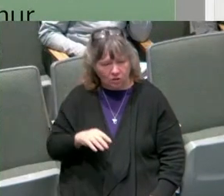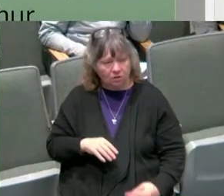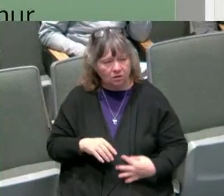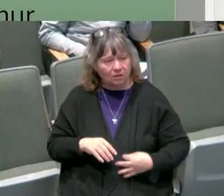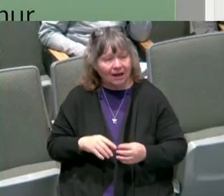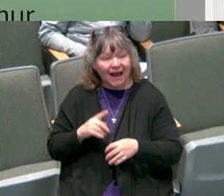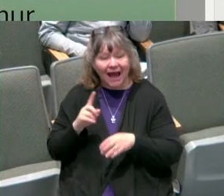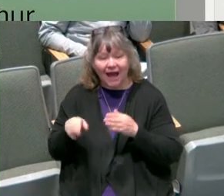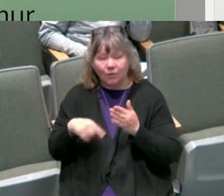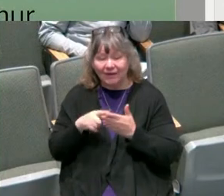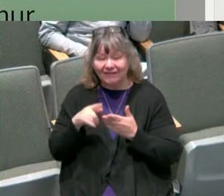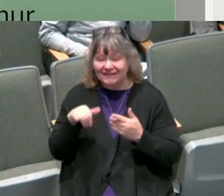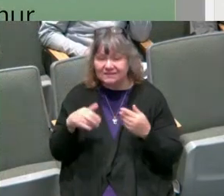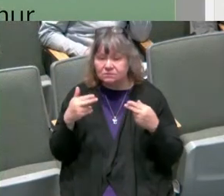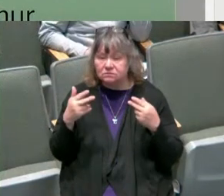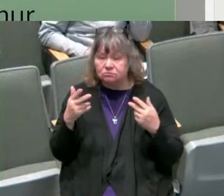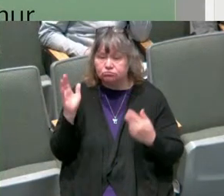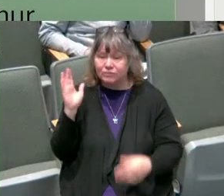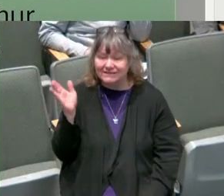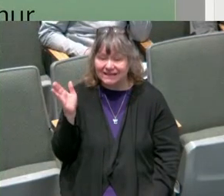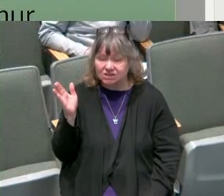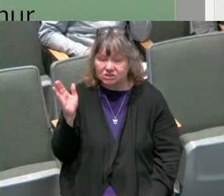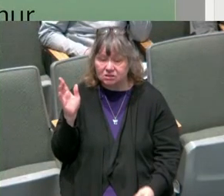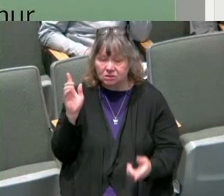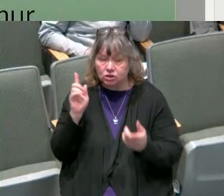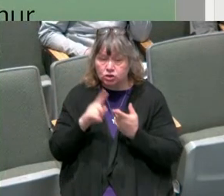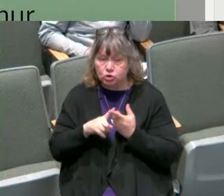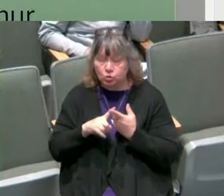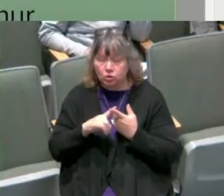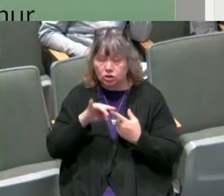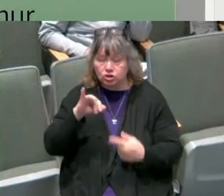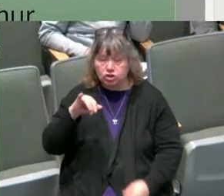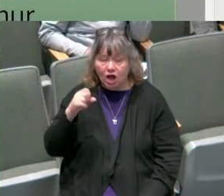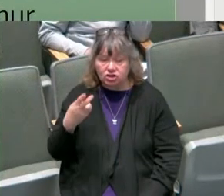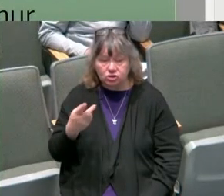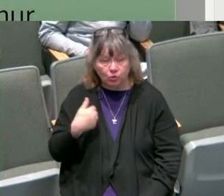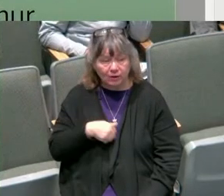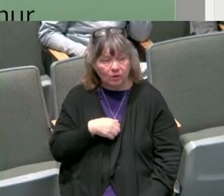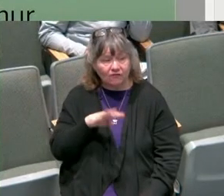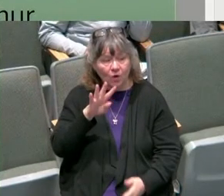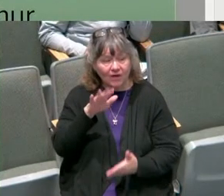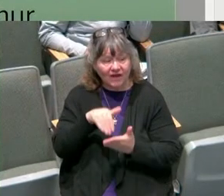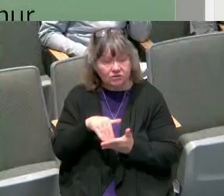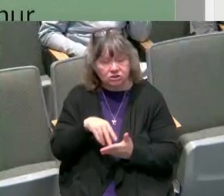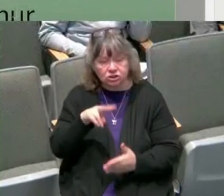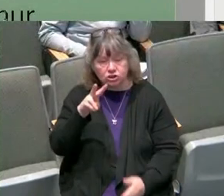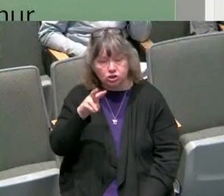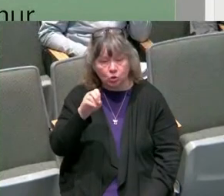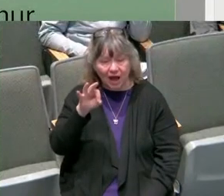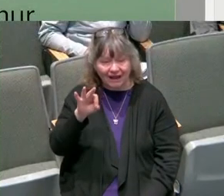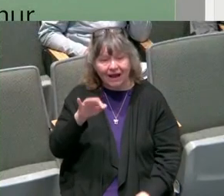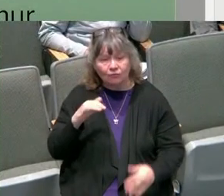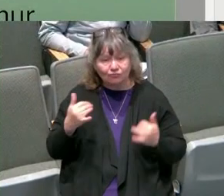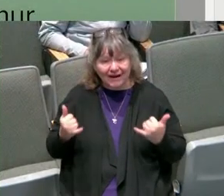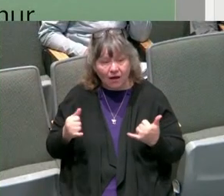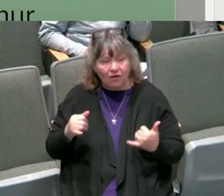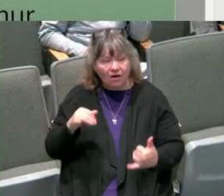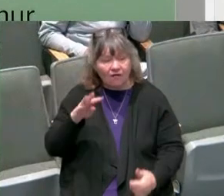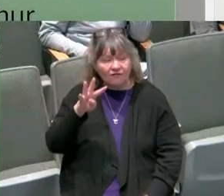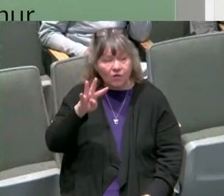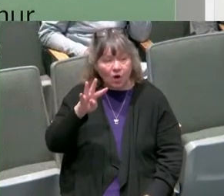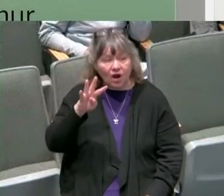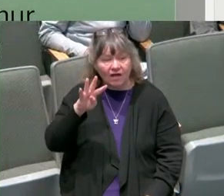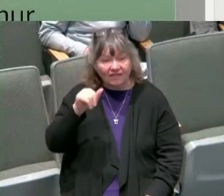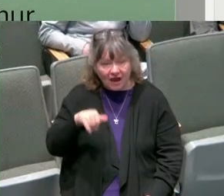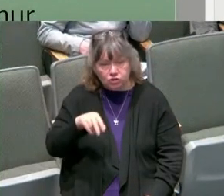when we gave this presentation to Josh we were at 4209 were actually four thousand two hundred and